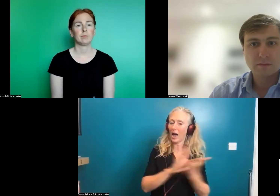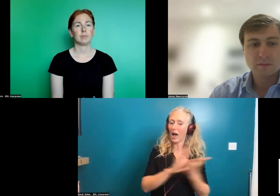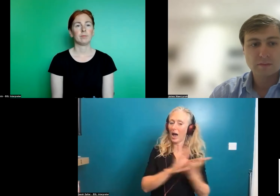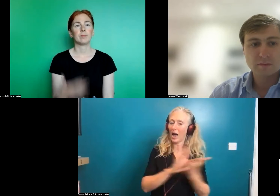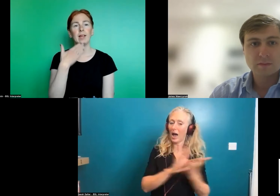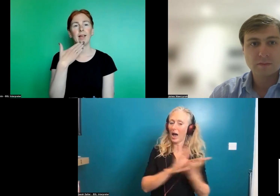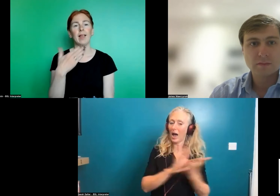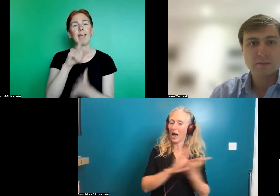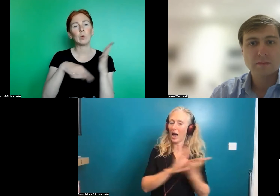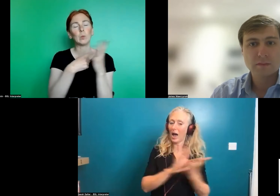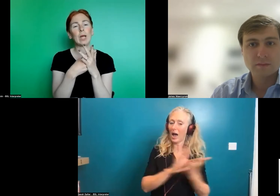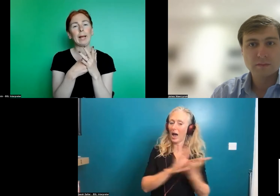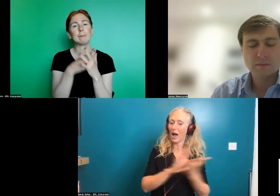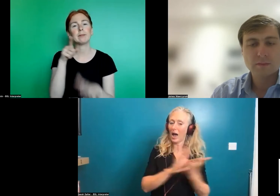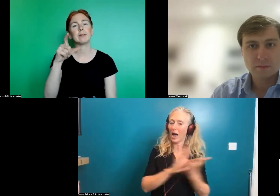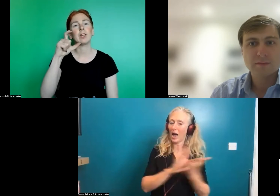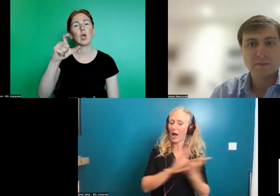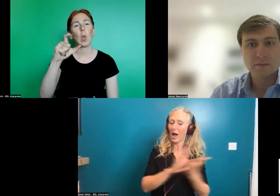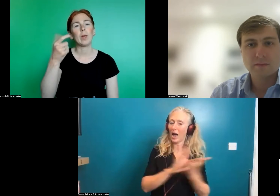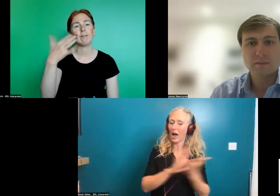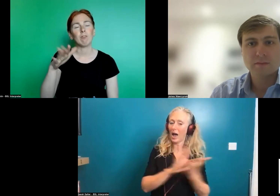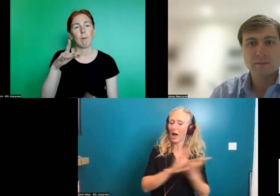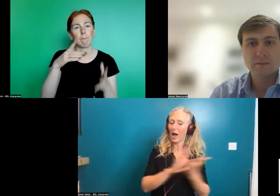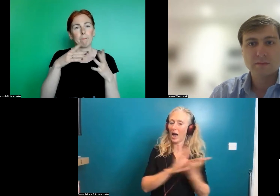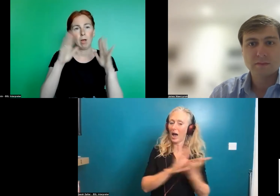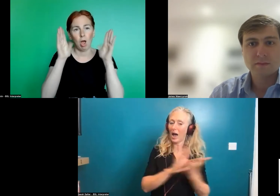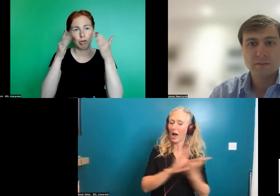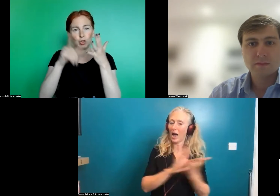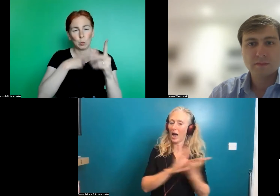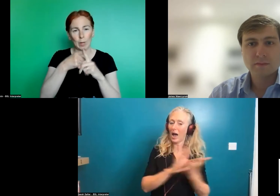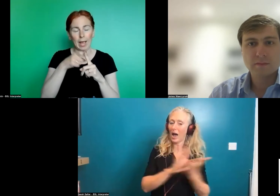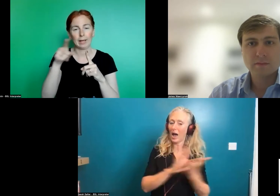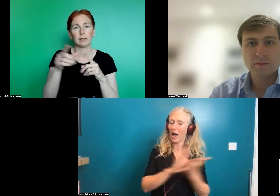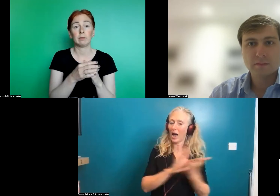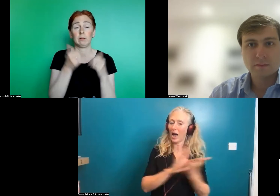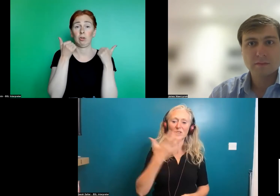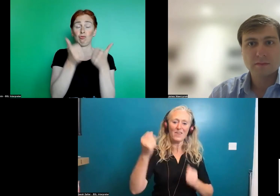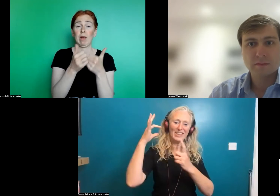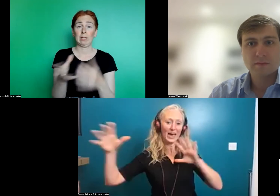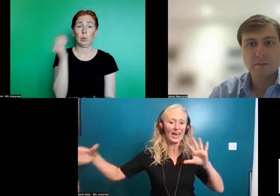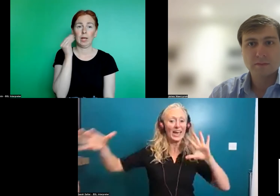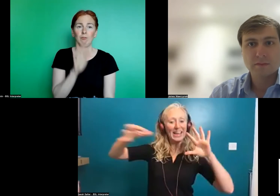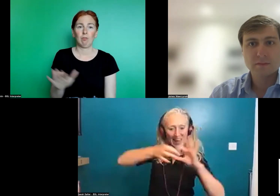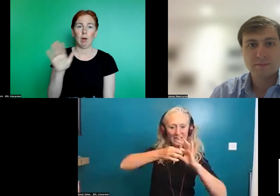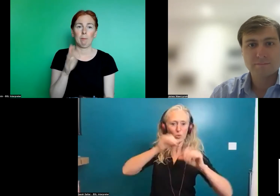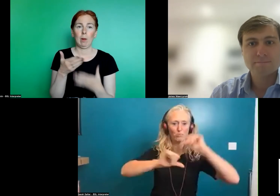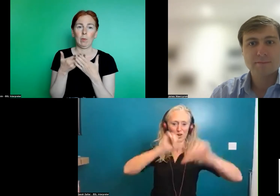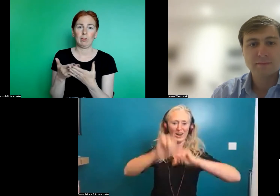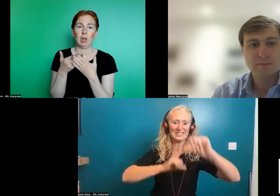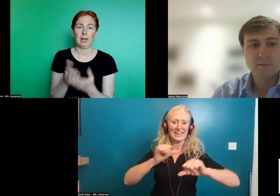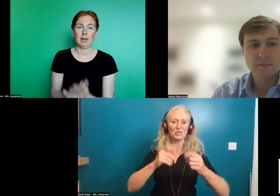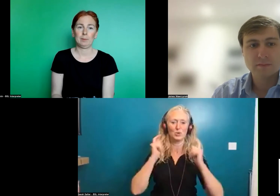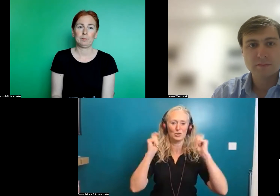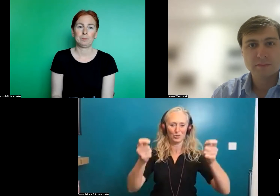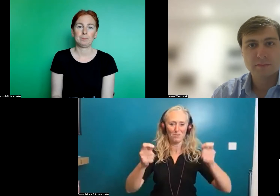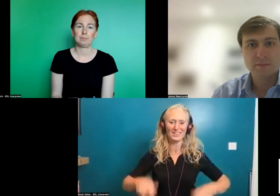I think we often hear the term, but it's great to understand how that connects with progress towards treatments.